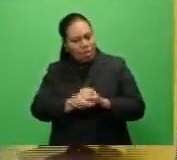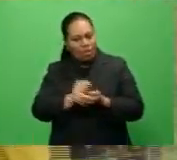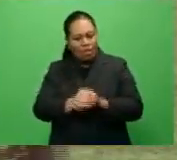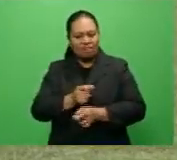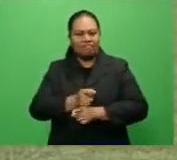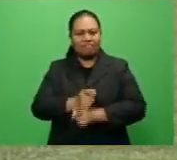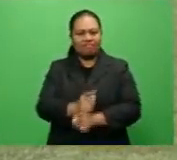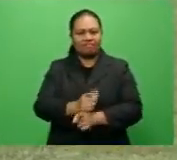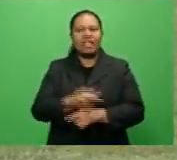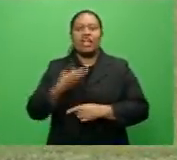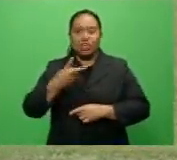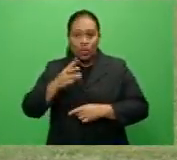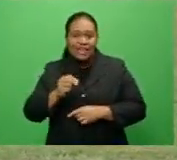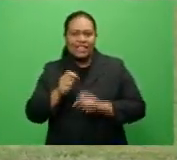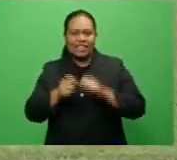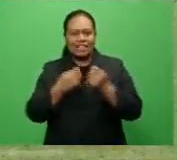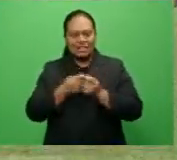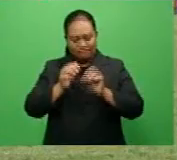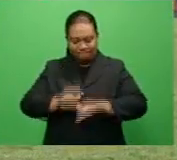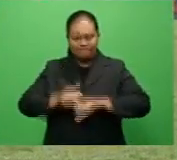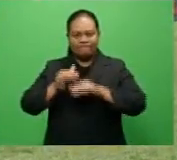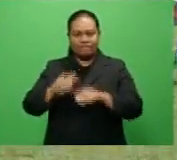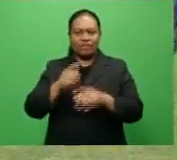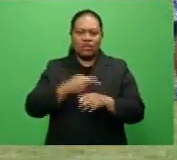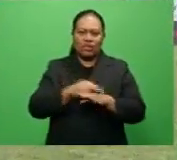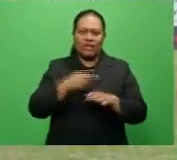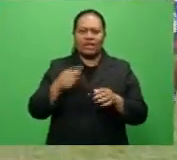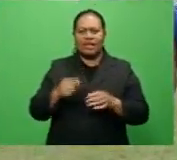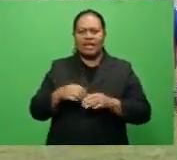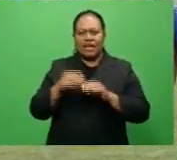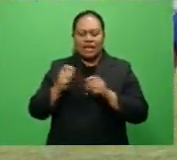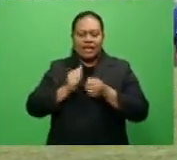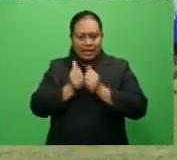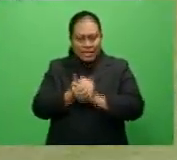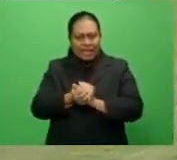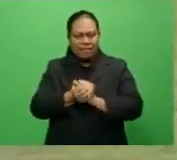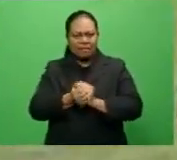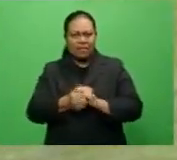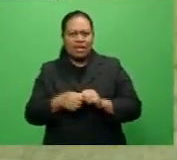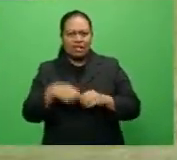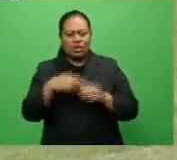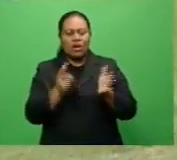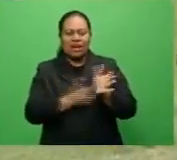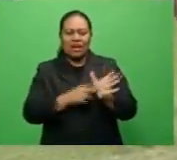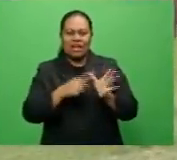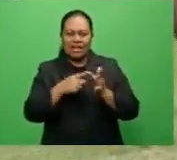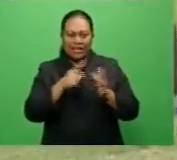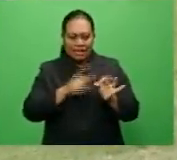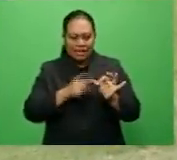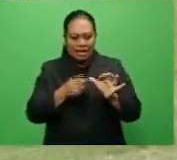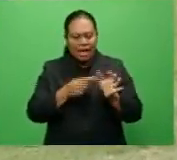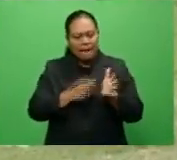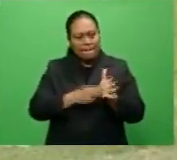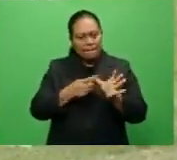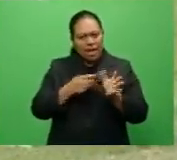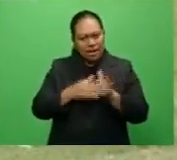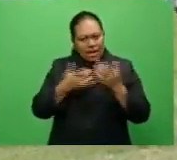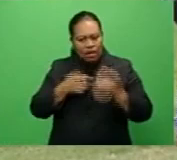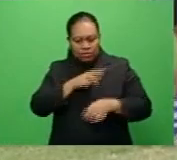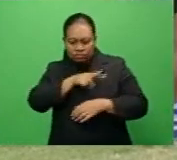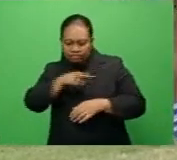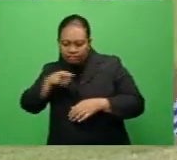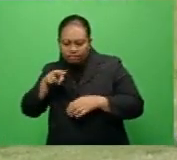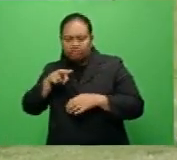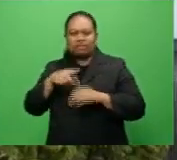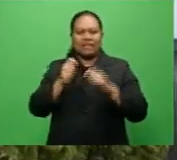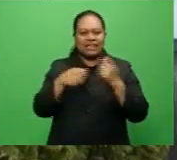20 teams participating in the weekly tournament, Ngama says he is working on selecting a pool of players for the Kaiviti Silktails